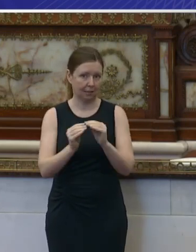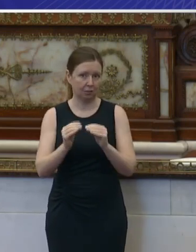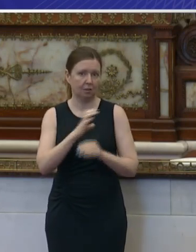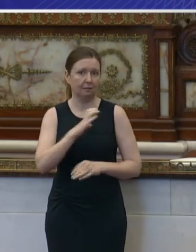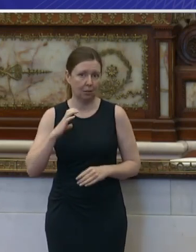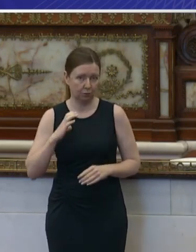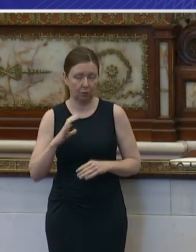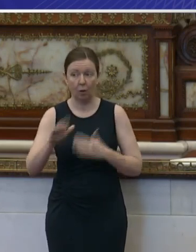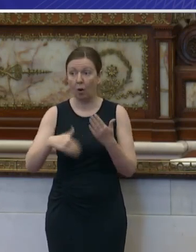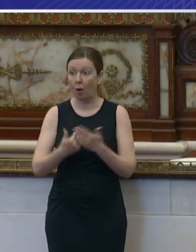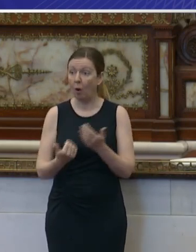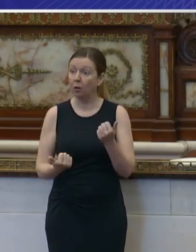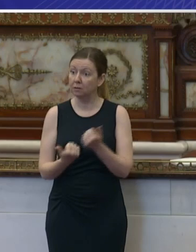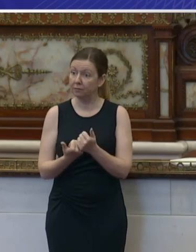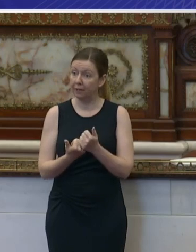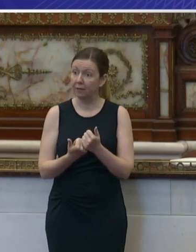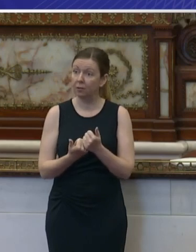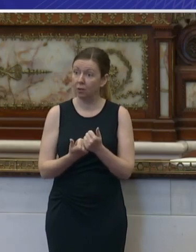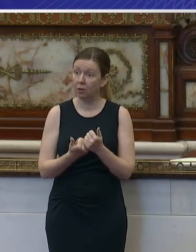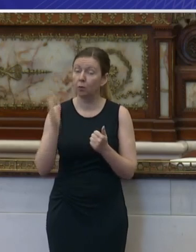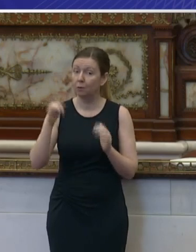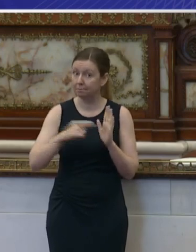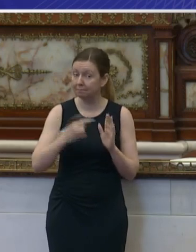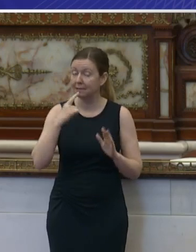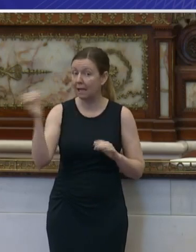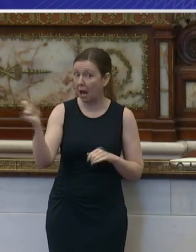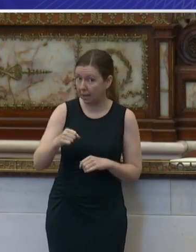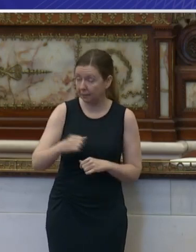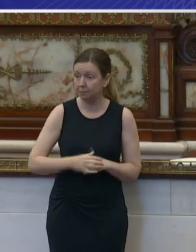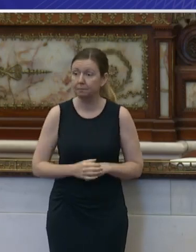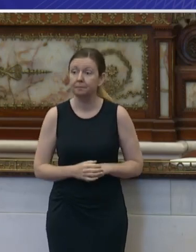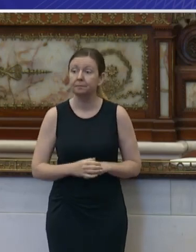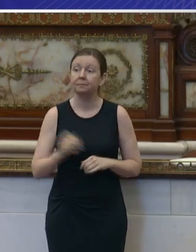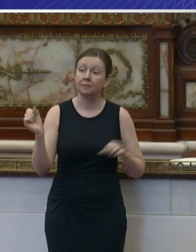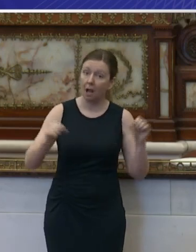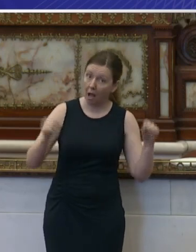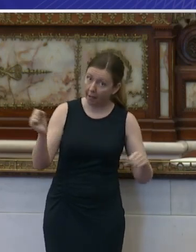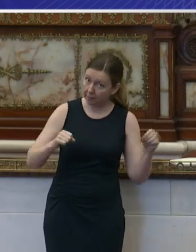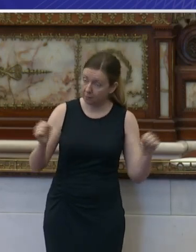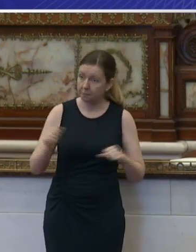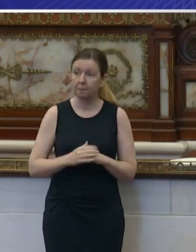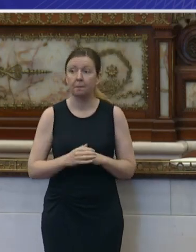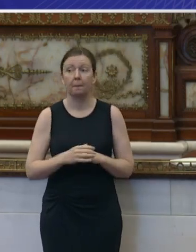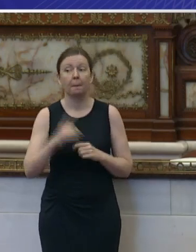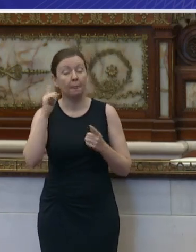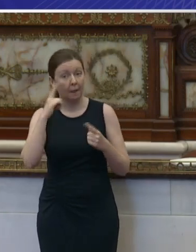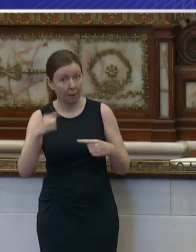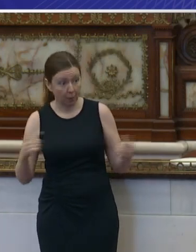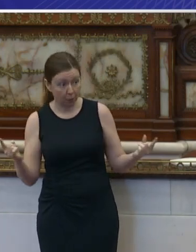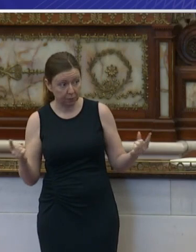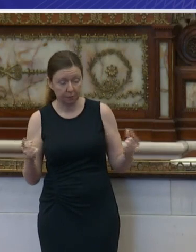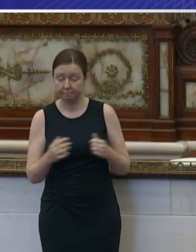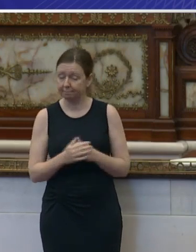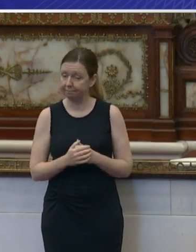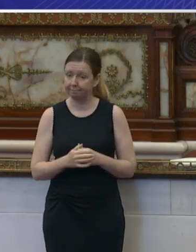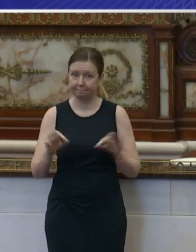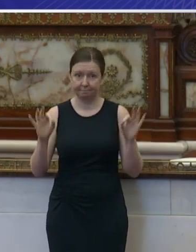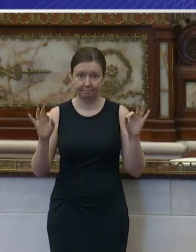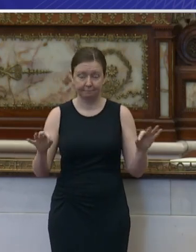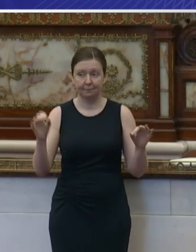council. All those in favor of the motion will signify by saying aye. Aye. Aye. Anyone opposed?